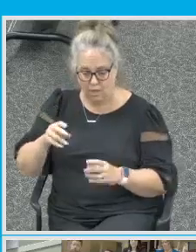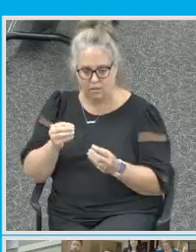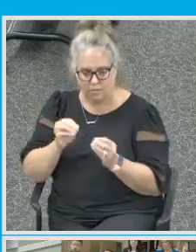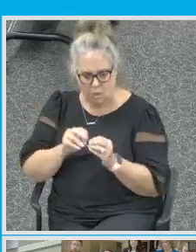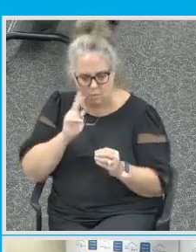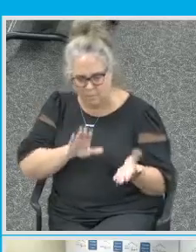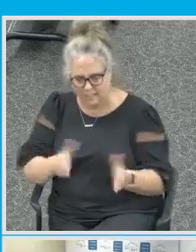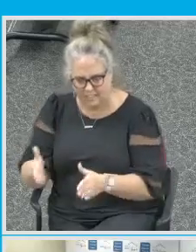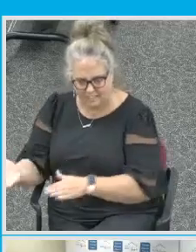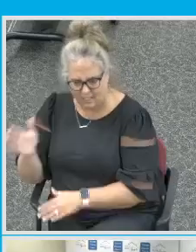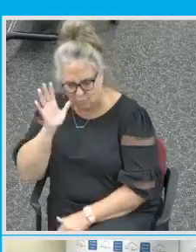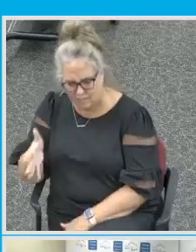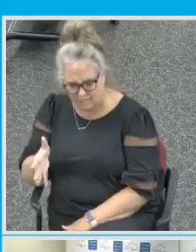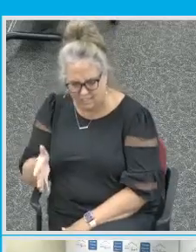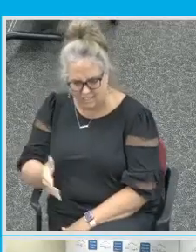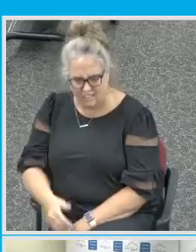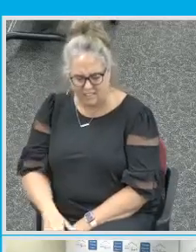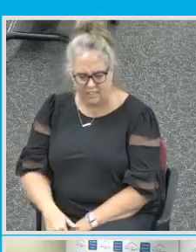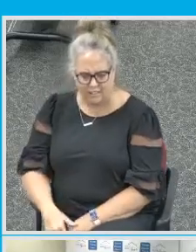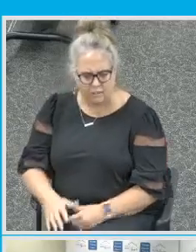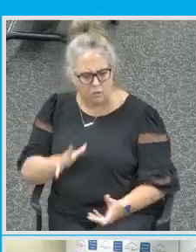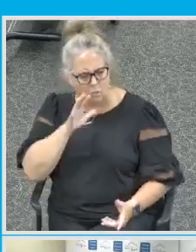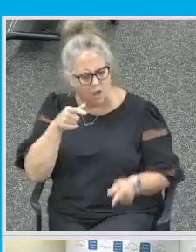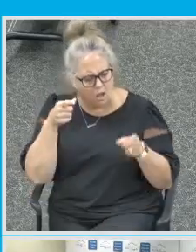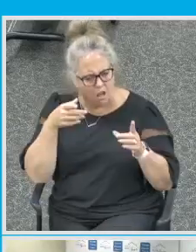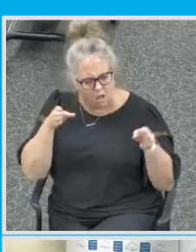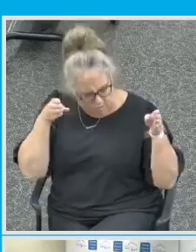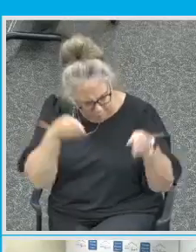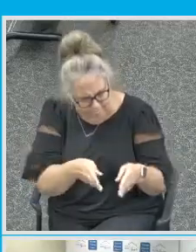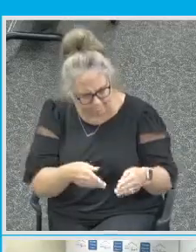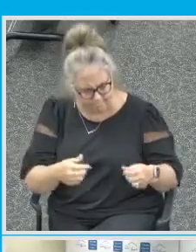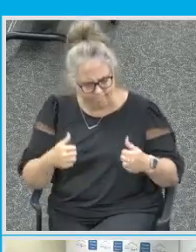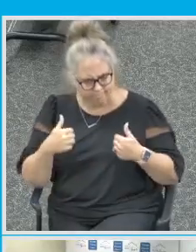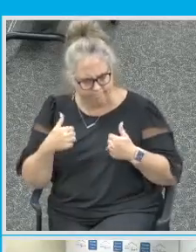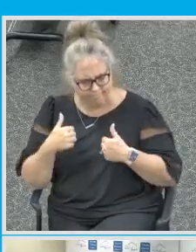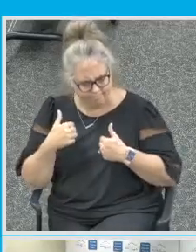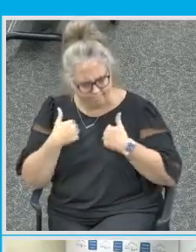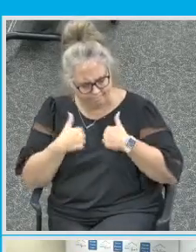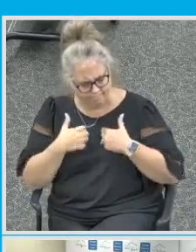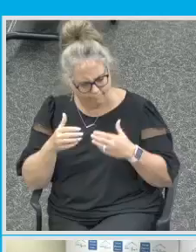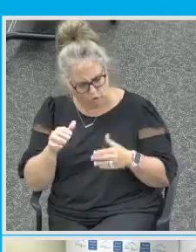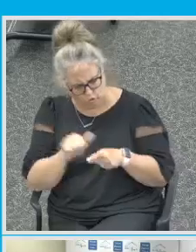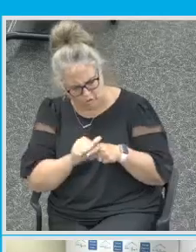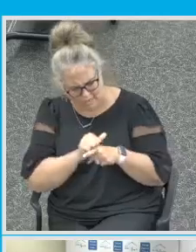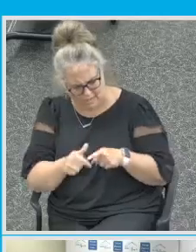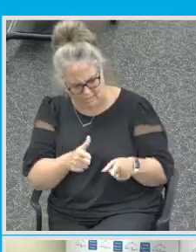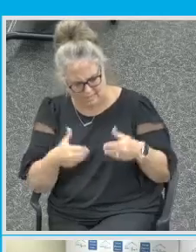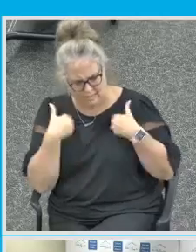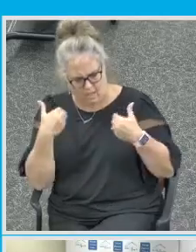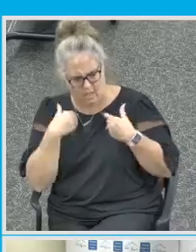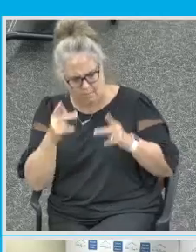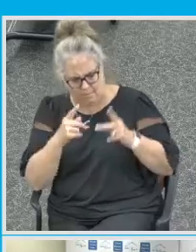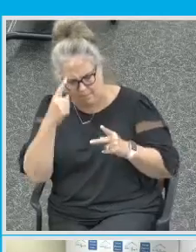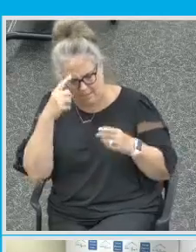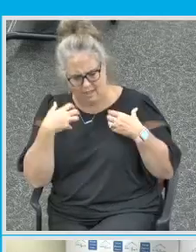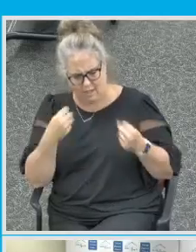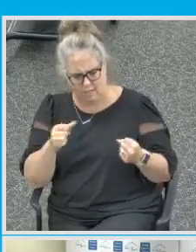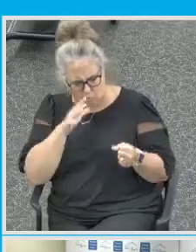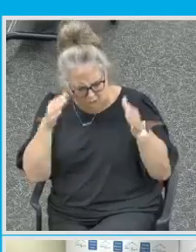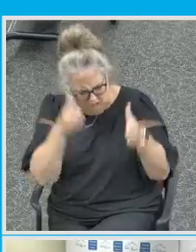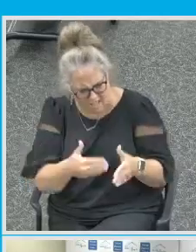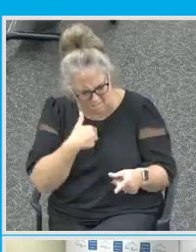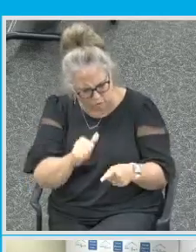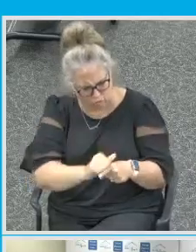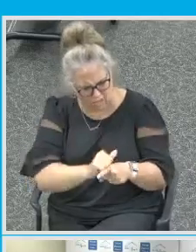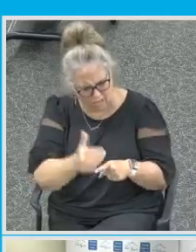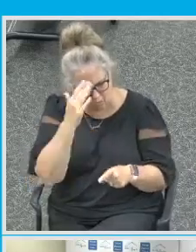health first aid? Why are we not doing this process? Why are we not increasing more people to get the resources? I think things